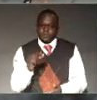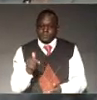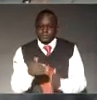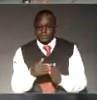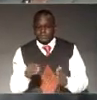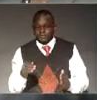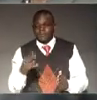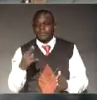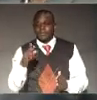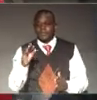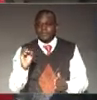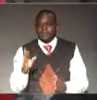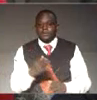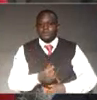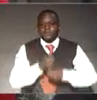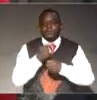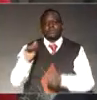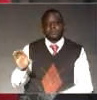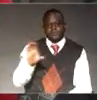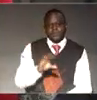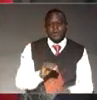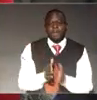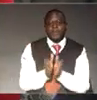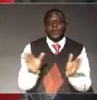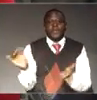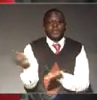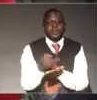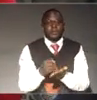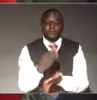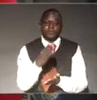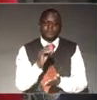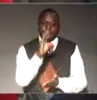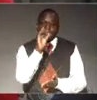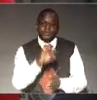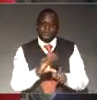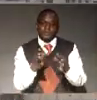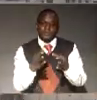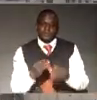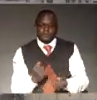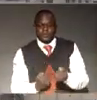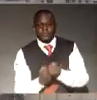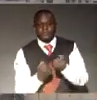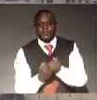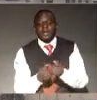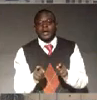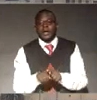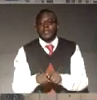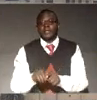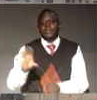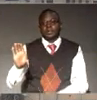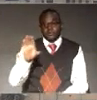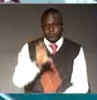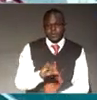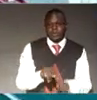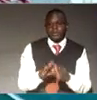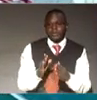2017-2018 budget is allocated to public investment, and nearly 40% is financed by donor loans and grants. The Finance Ministry